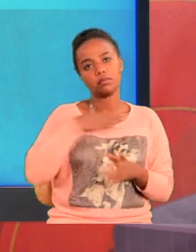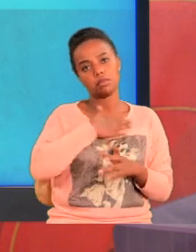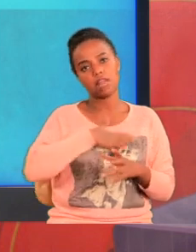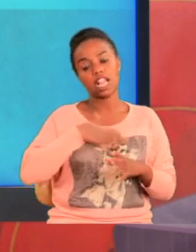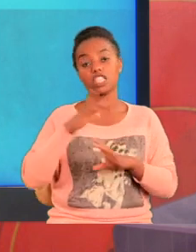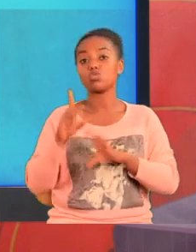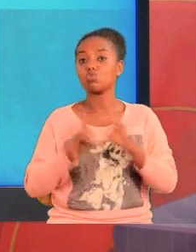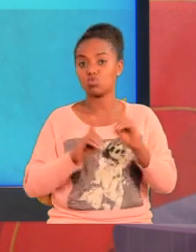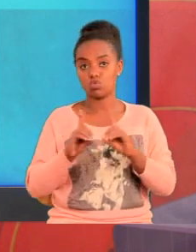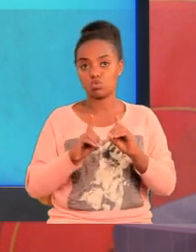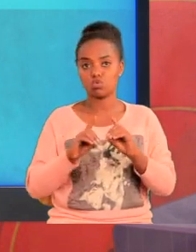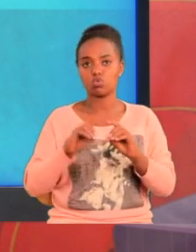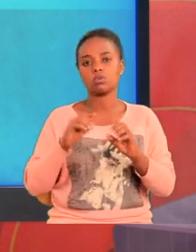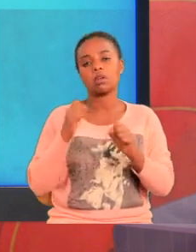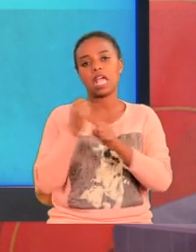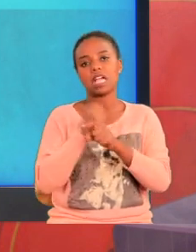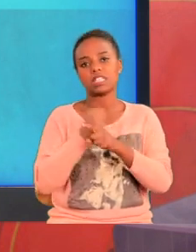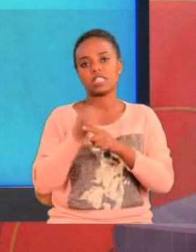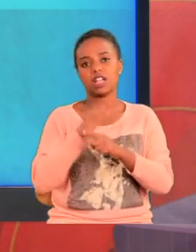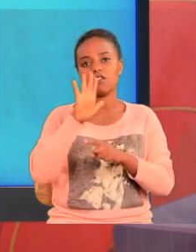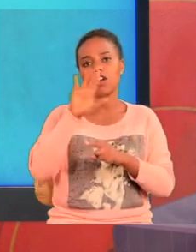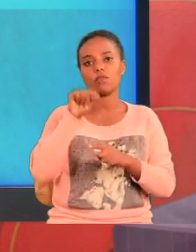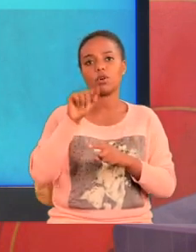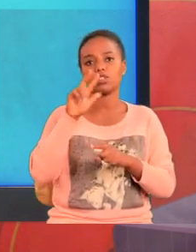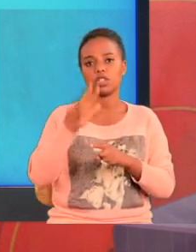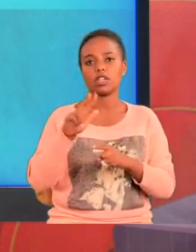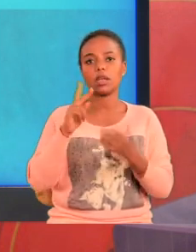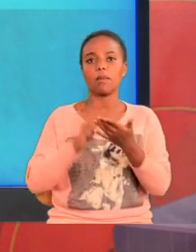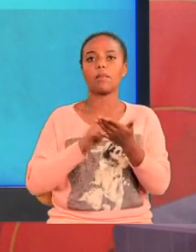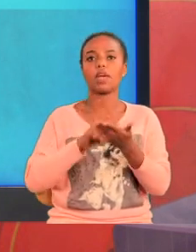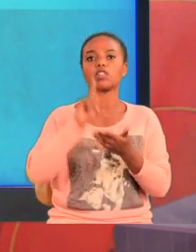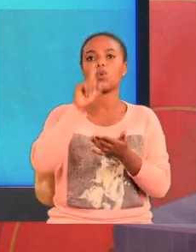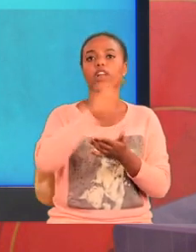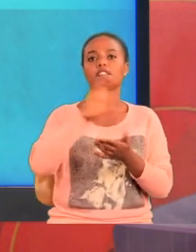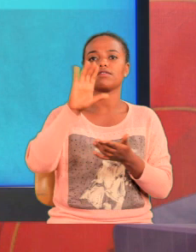Please do exercise 5.3